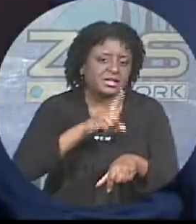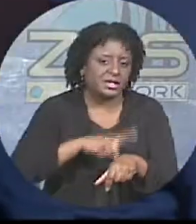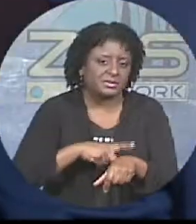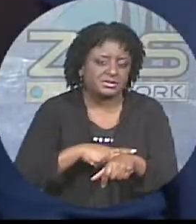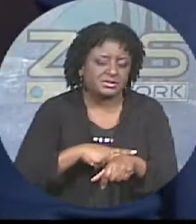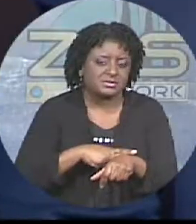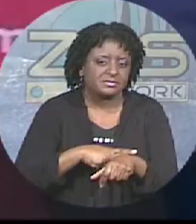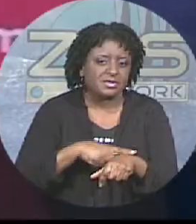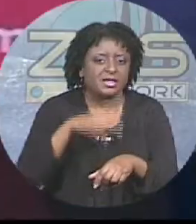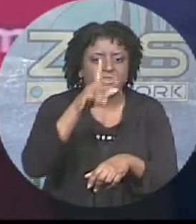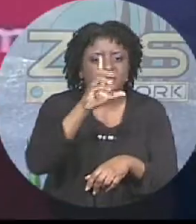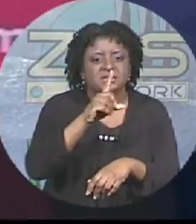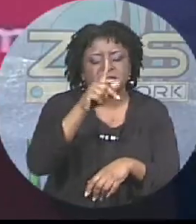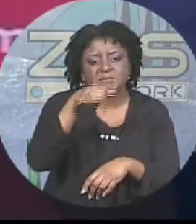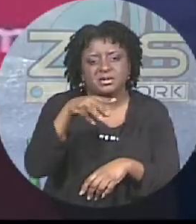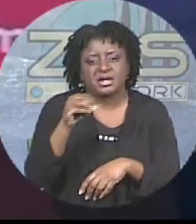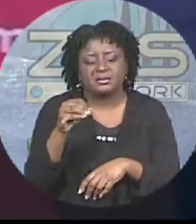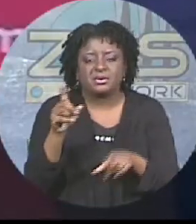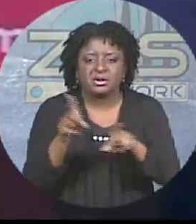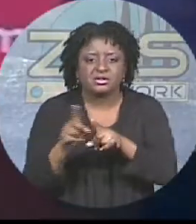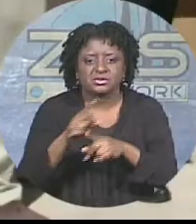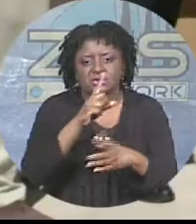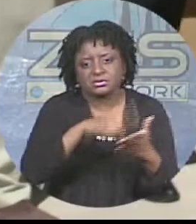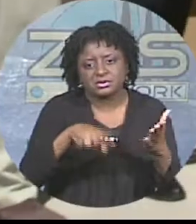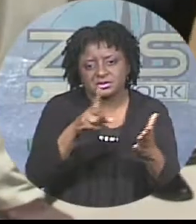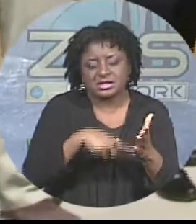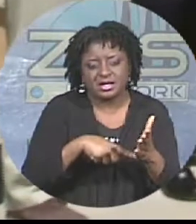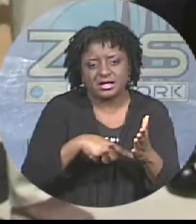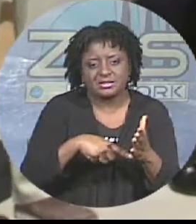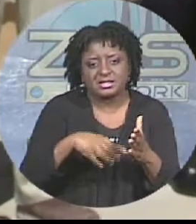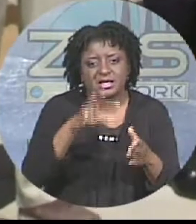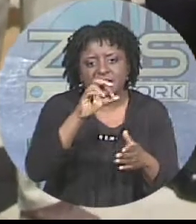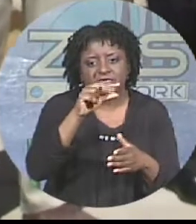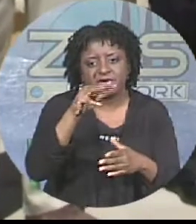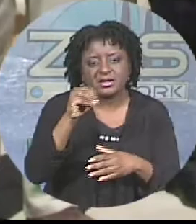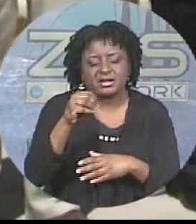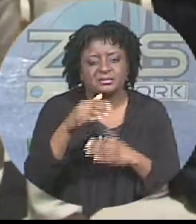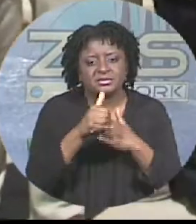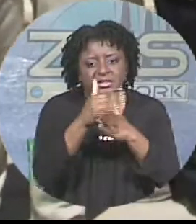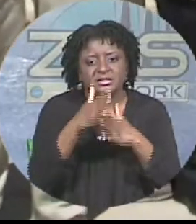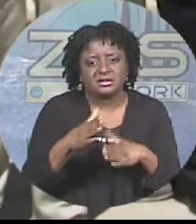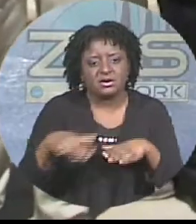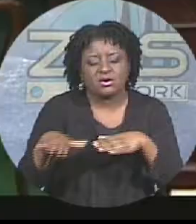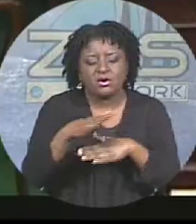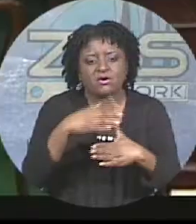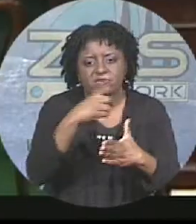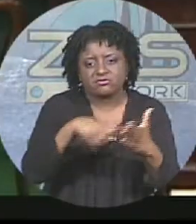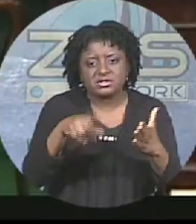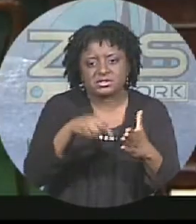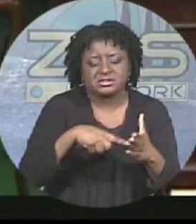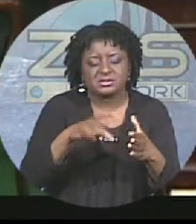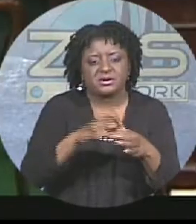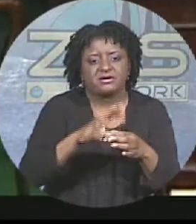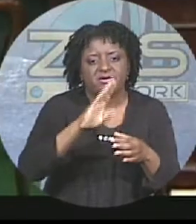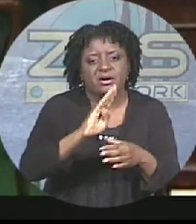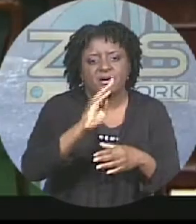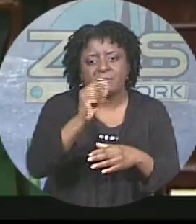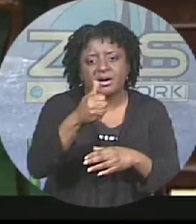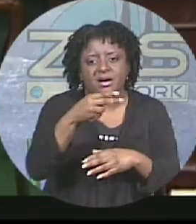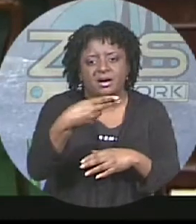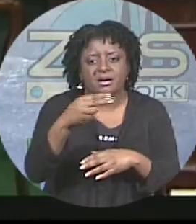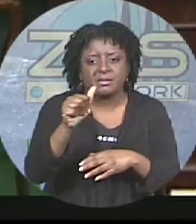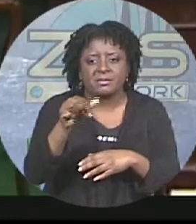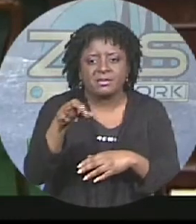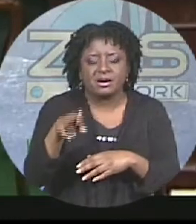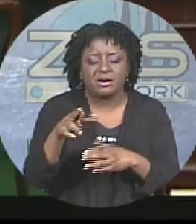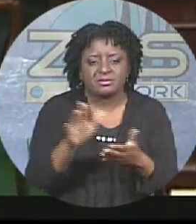Well, the country's deputy prime minister also bashing the Free National Movement leader over criticism of the Bahamar handover ceremony and his absence